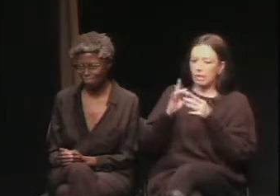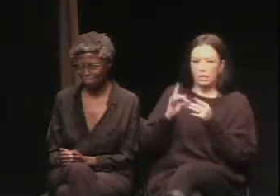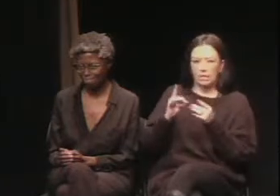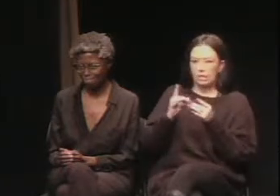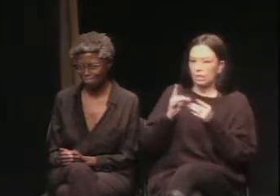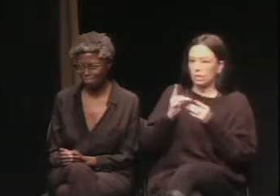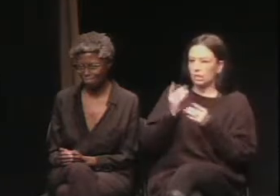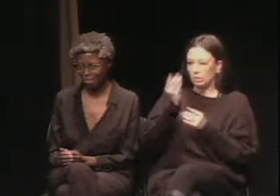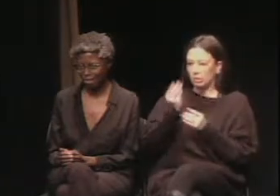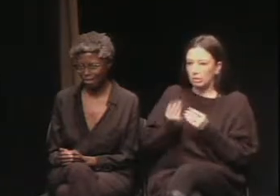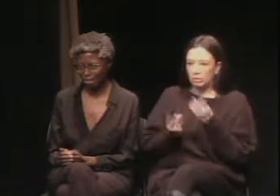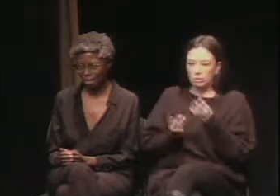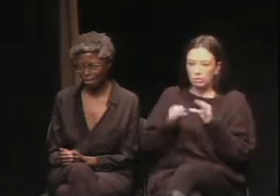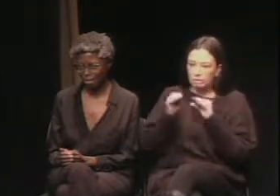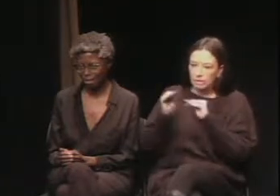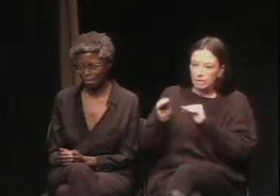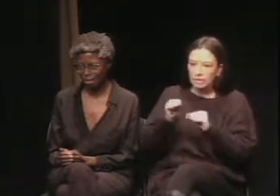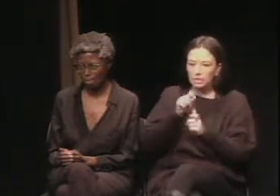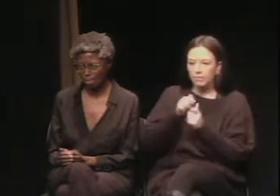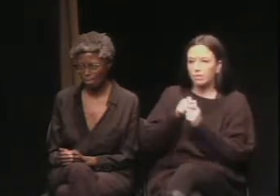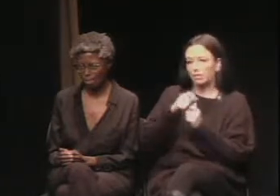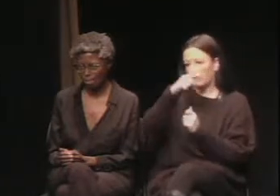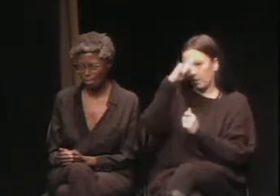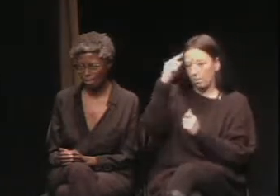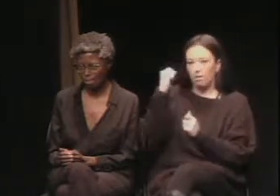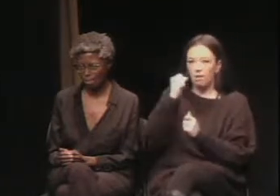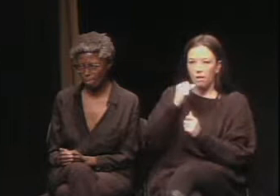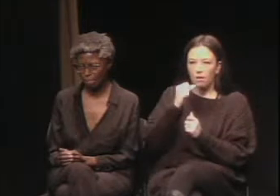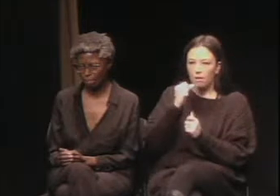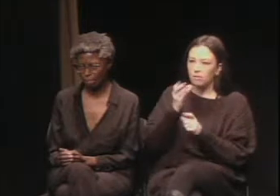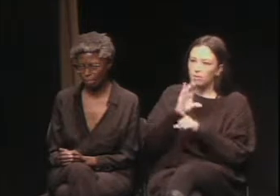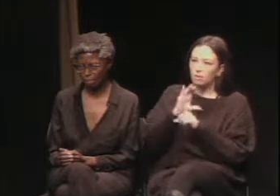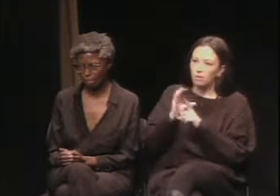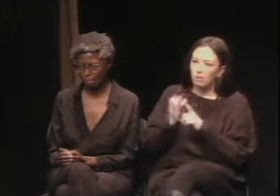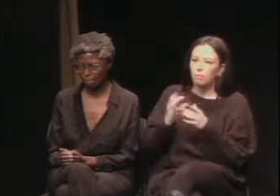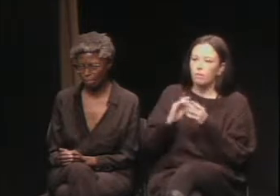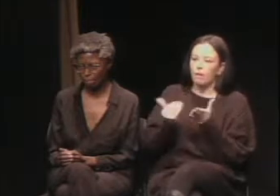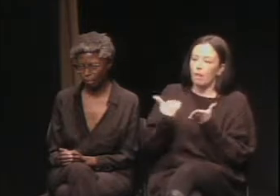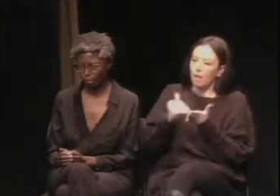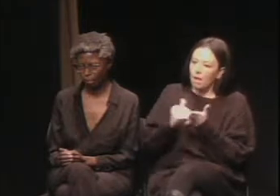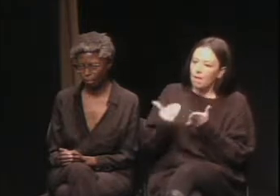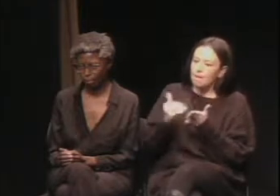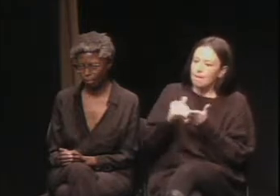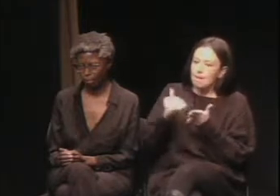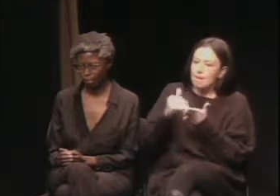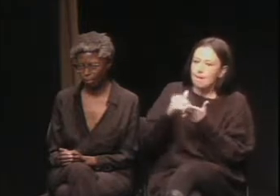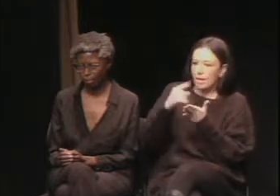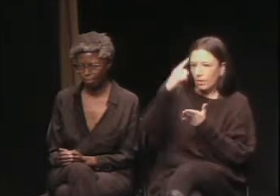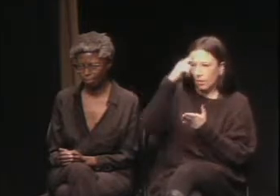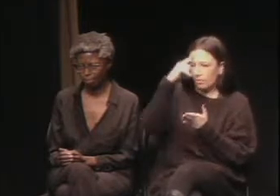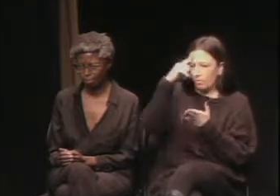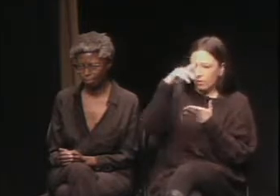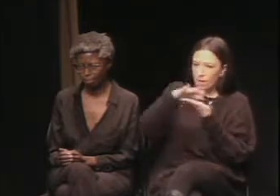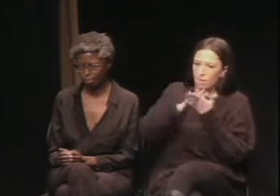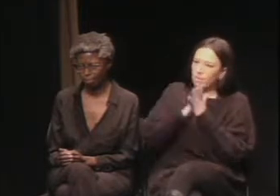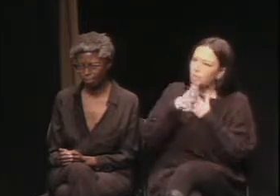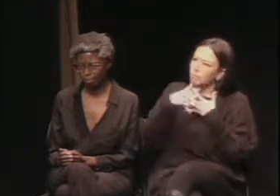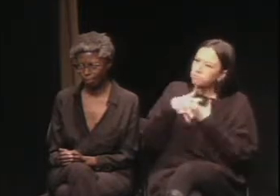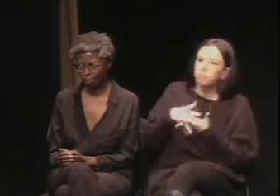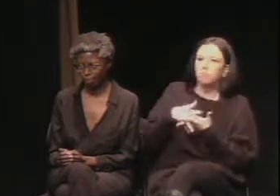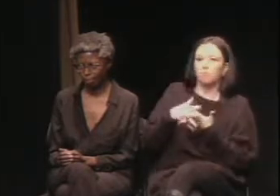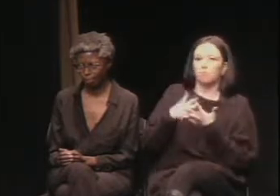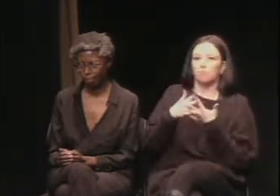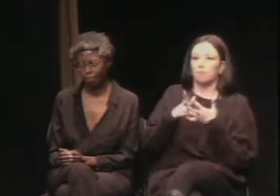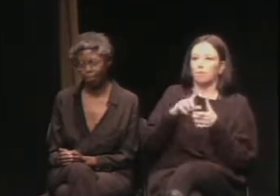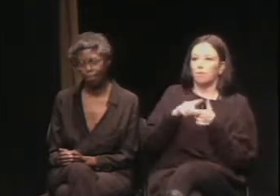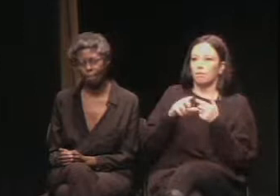girls, very particularly Black girls, cultural messages over and over and over again. They get embedded in our brain, and so then the